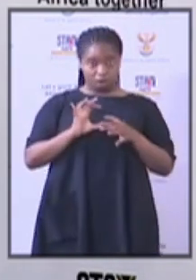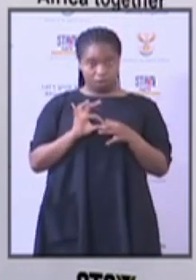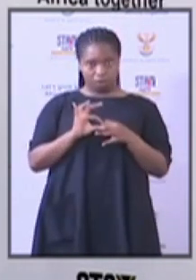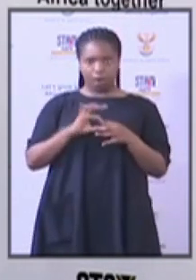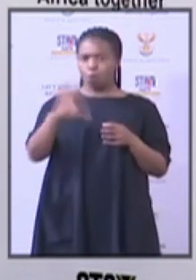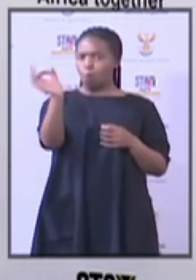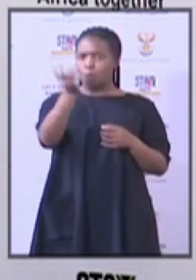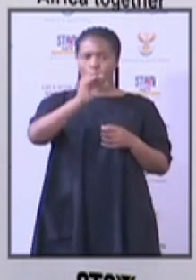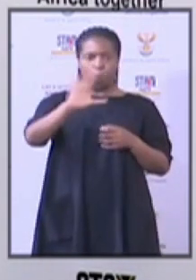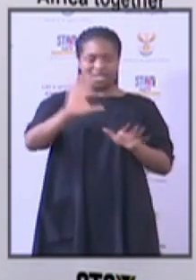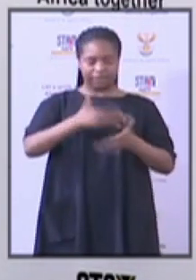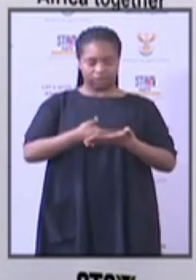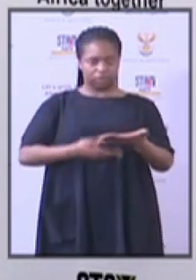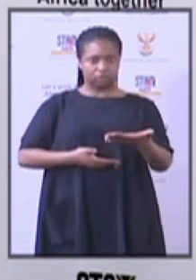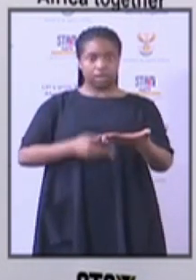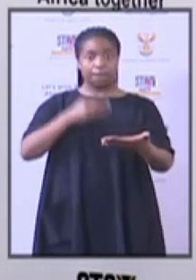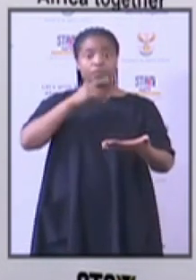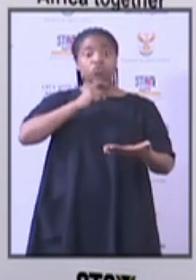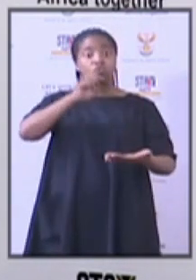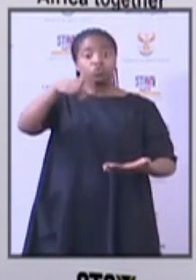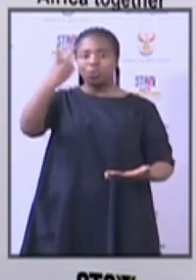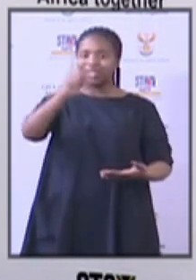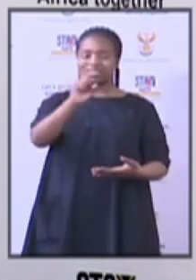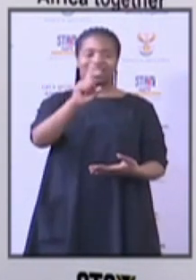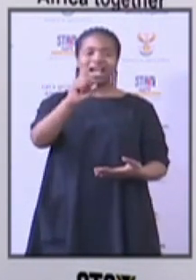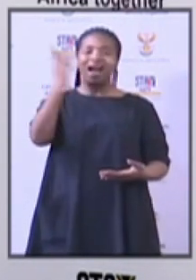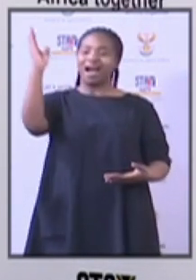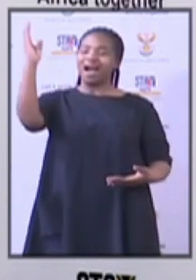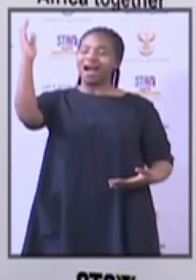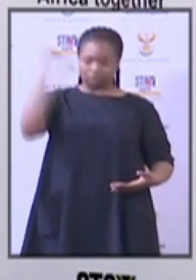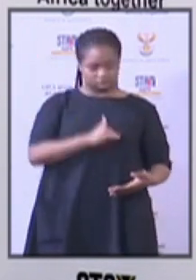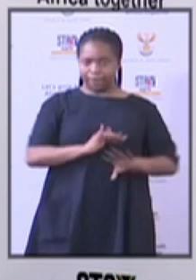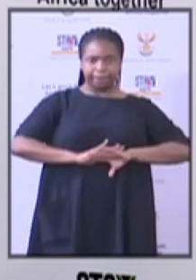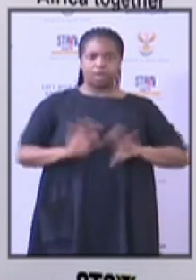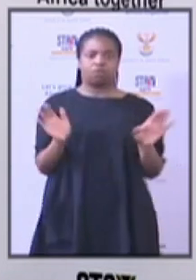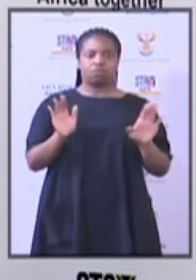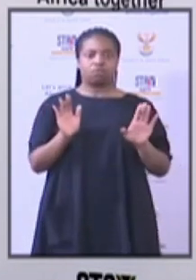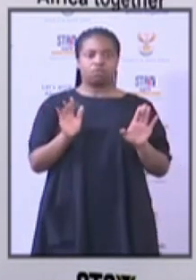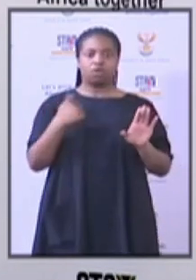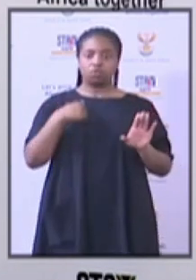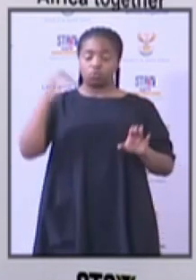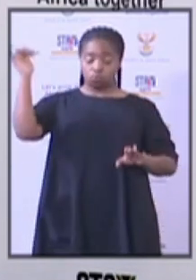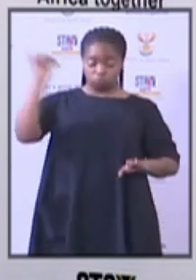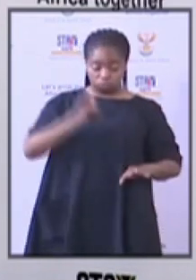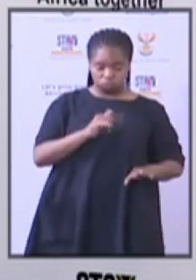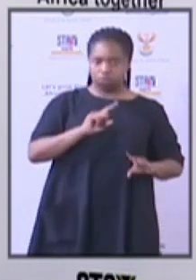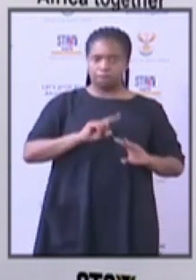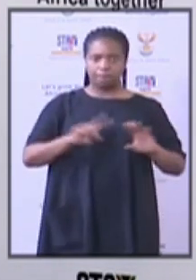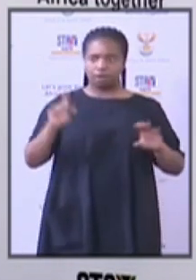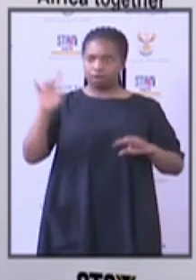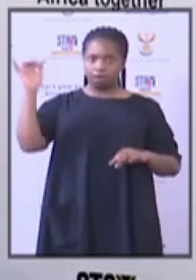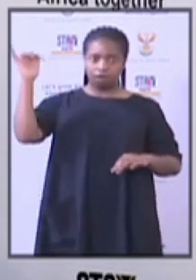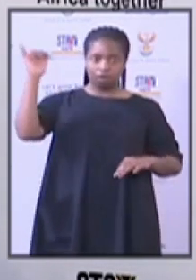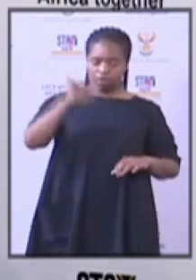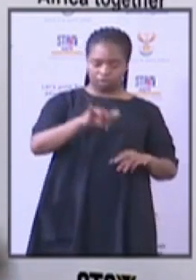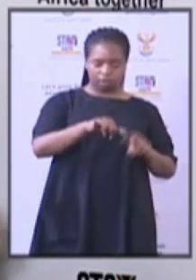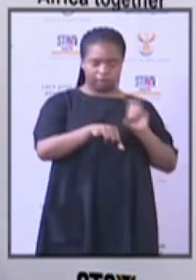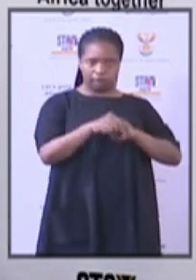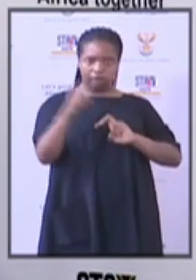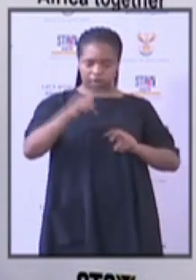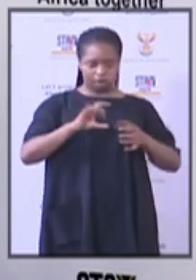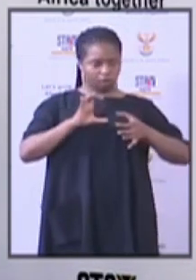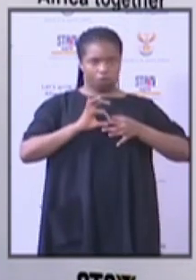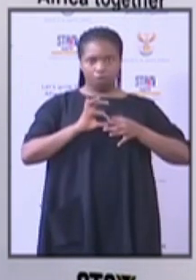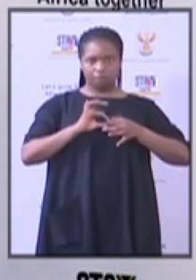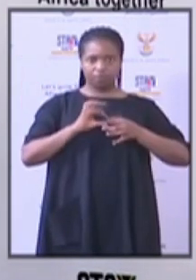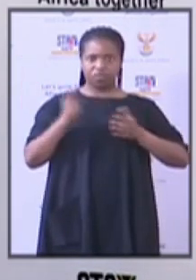will give you a temporary passport. That is one way. In other words, it's just to allow you to get into that plane at that moment and arrive home and